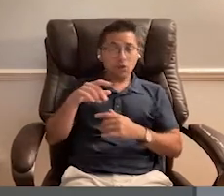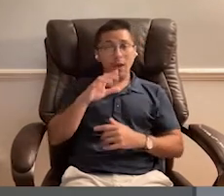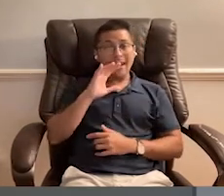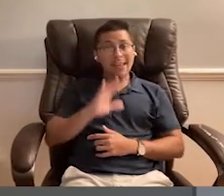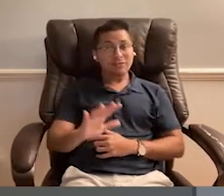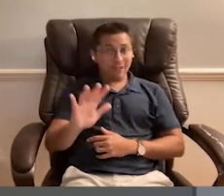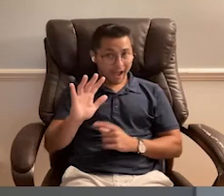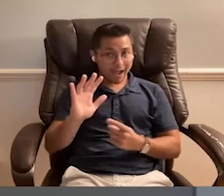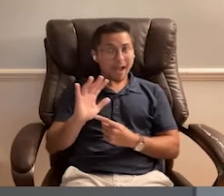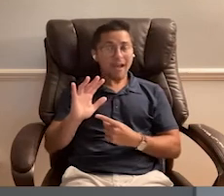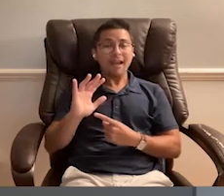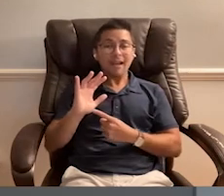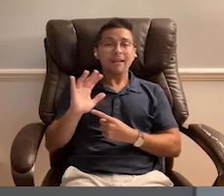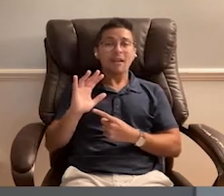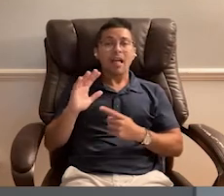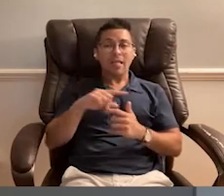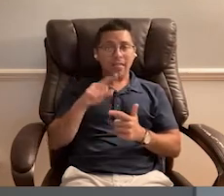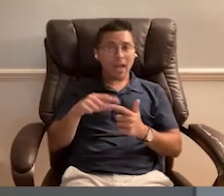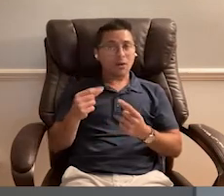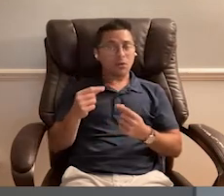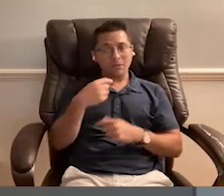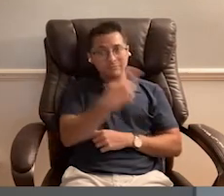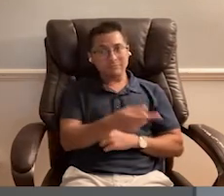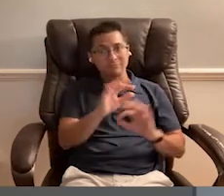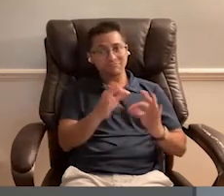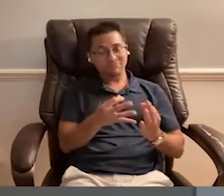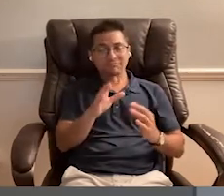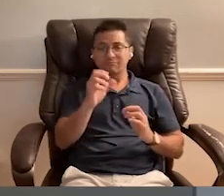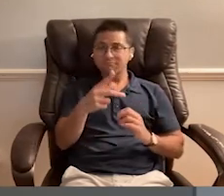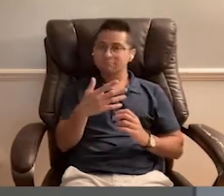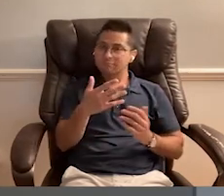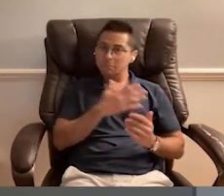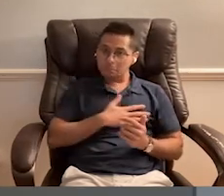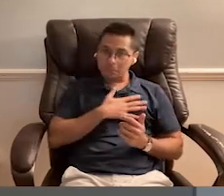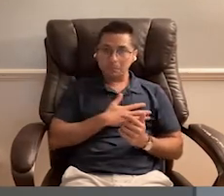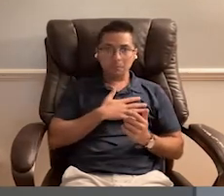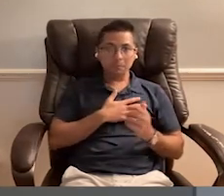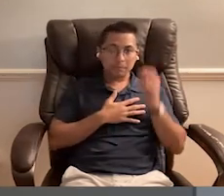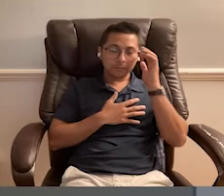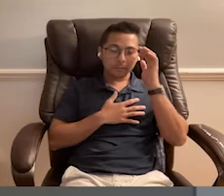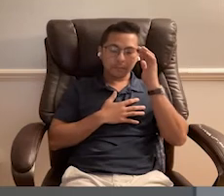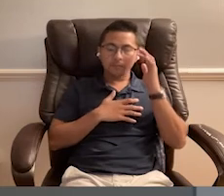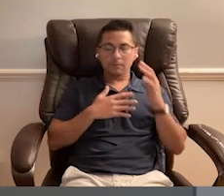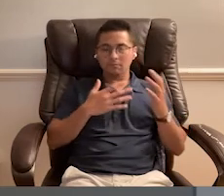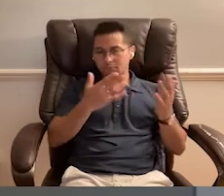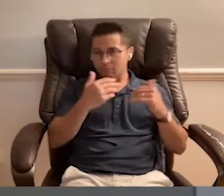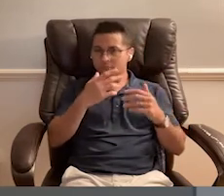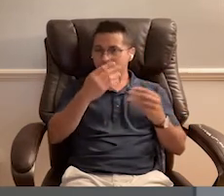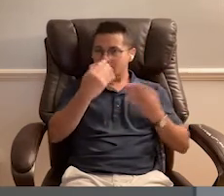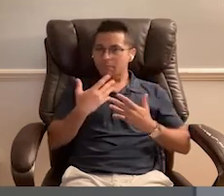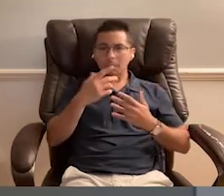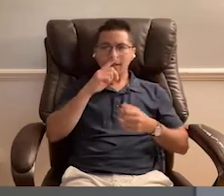been an application put in, and so what happens is at age 5, what we will then say to the family is, okay, please get from